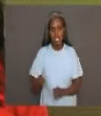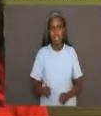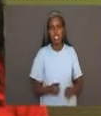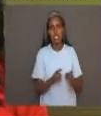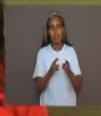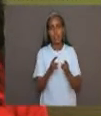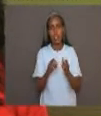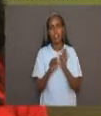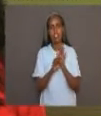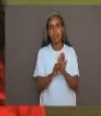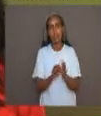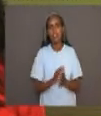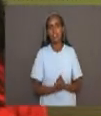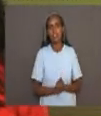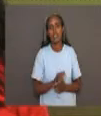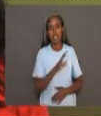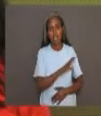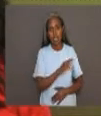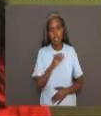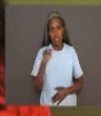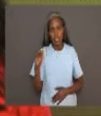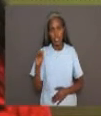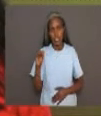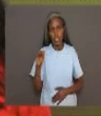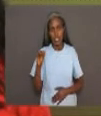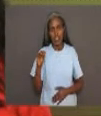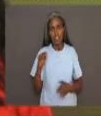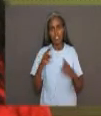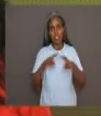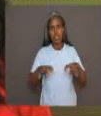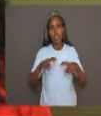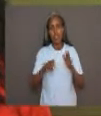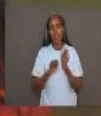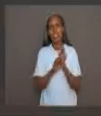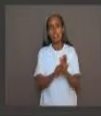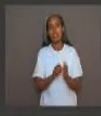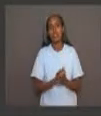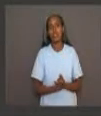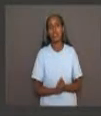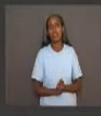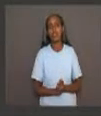systematic sampling, and stratified sampling.